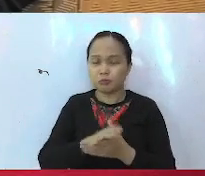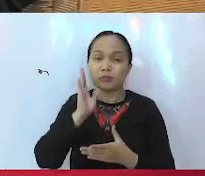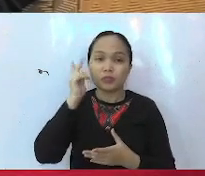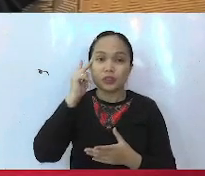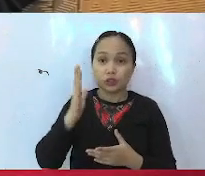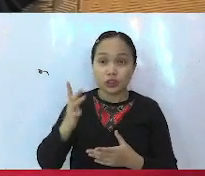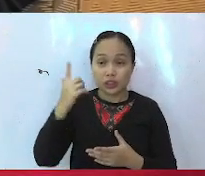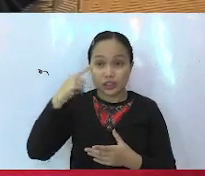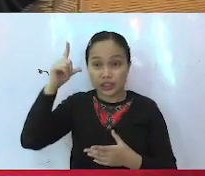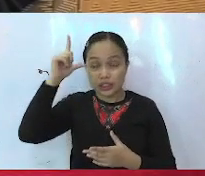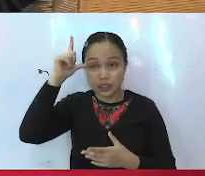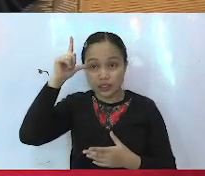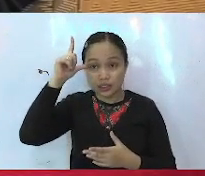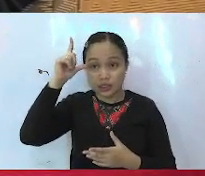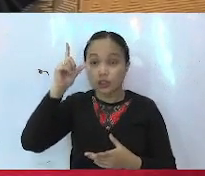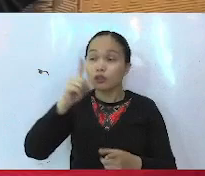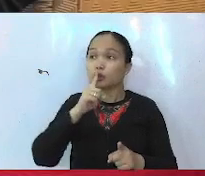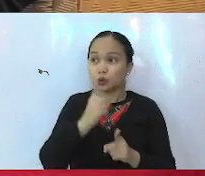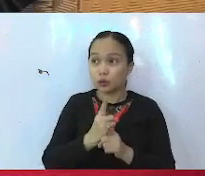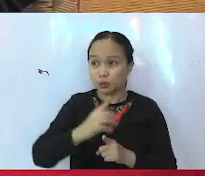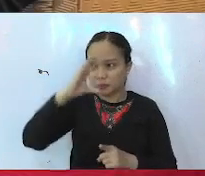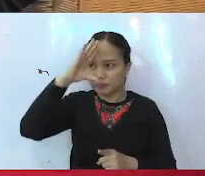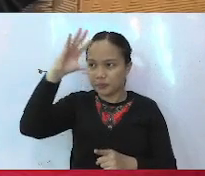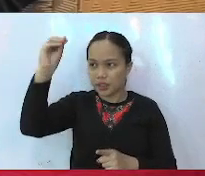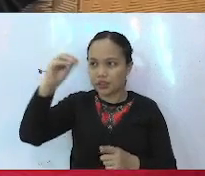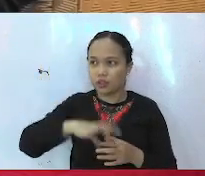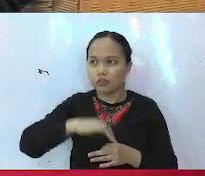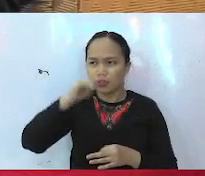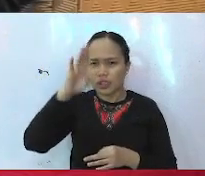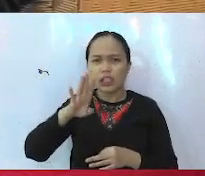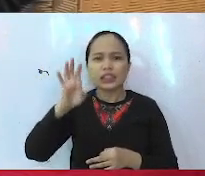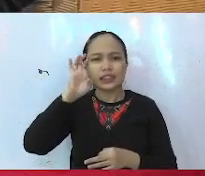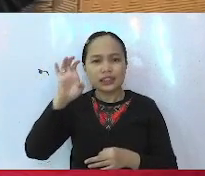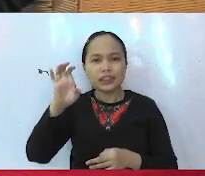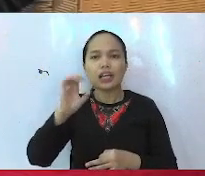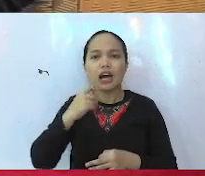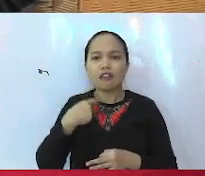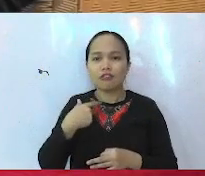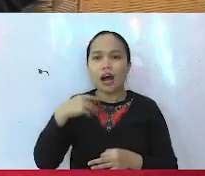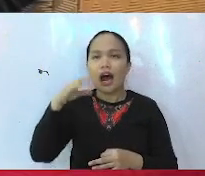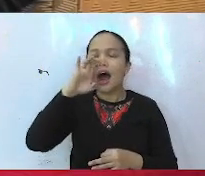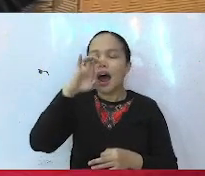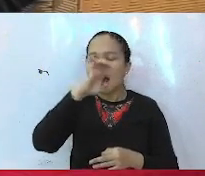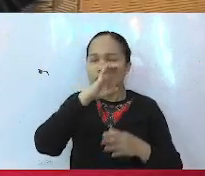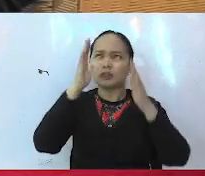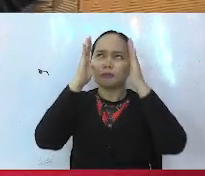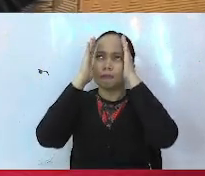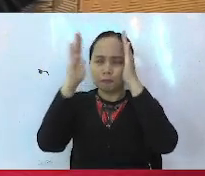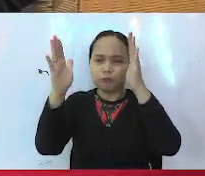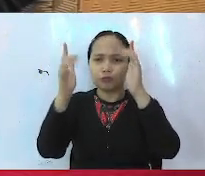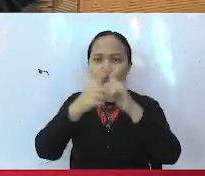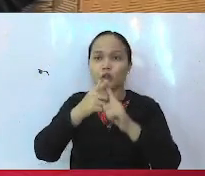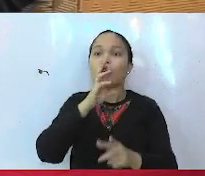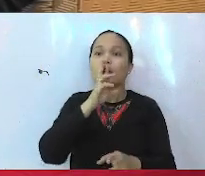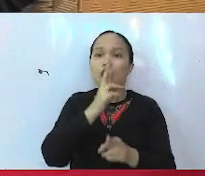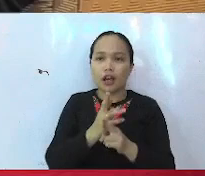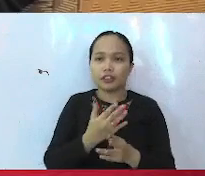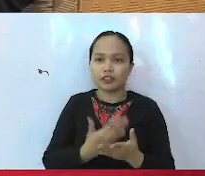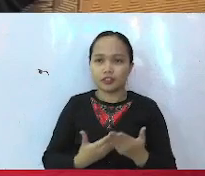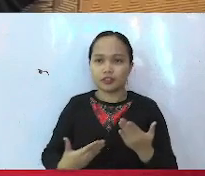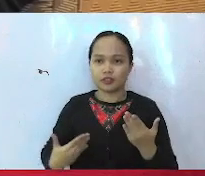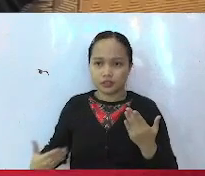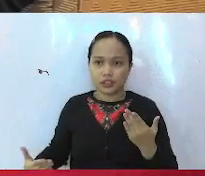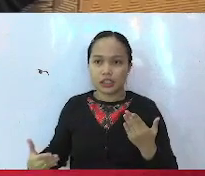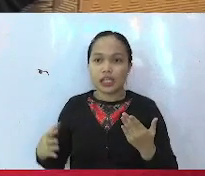truly a true man of God. Amen, amen. And he has his eyes set on the right Yes, sir. Thing. Yes, sir. He has his eyes amen. Set